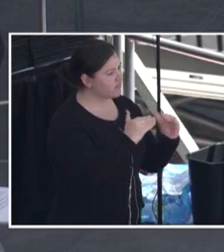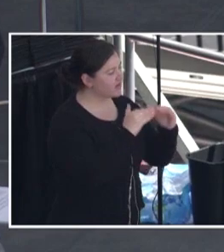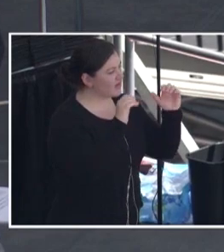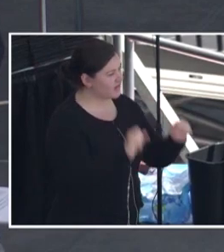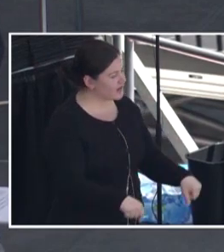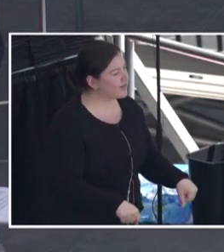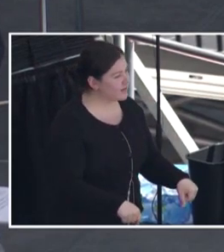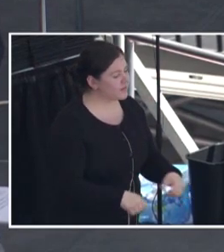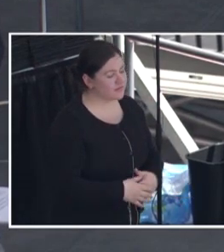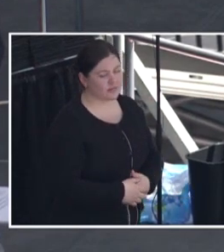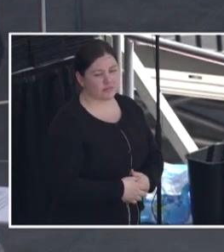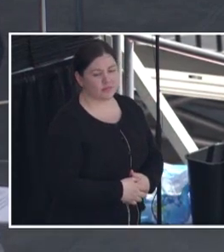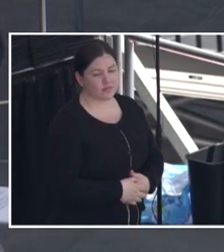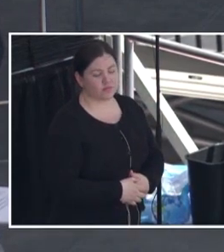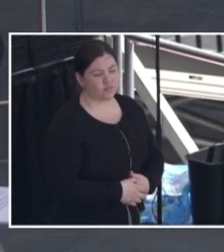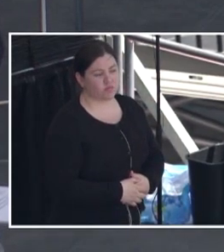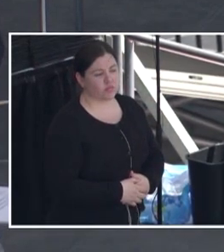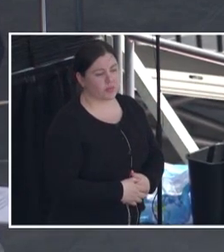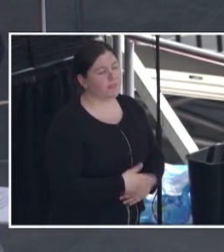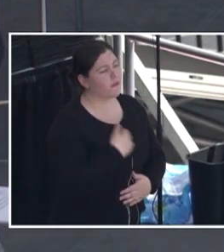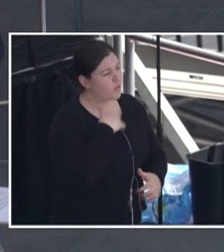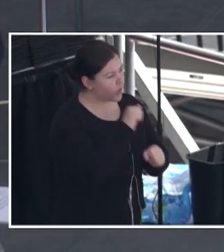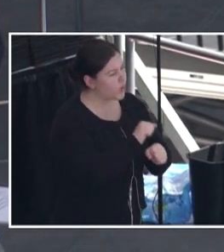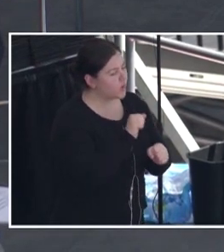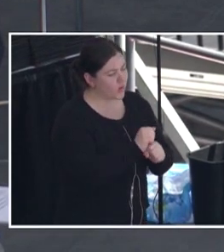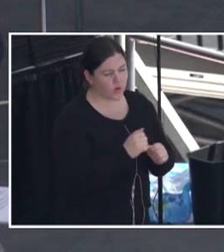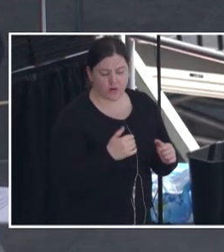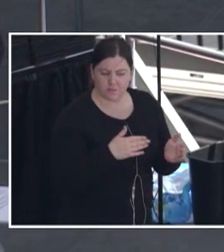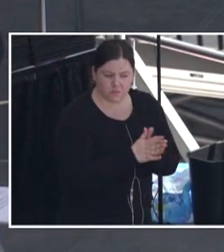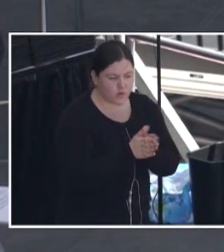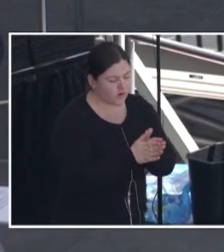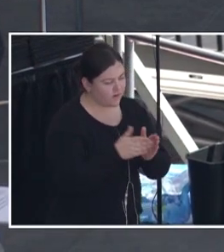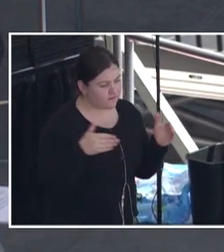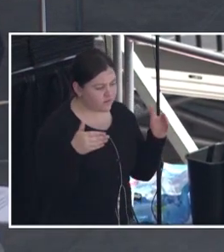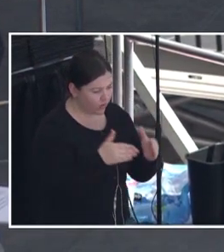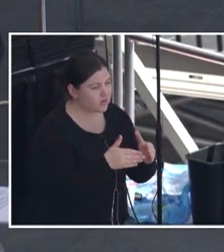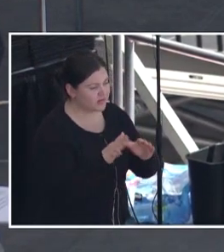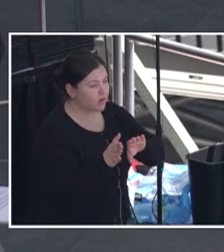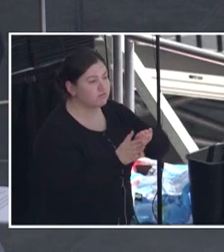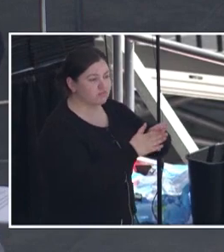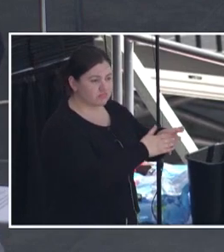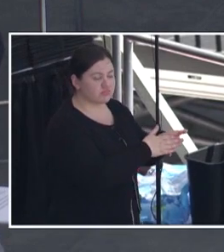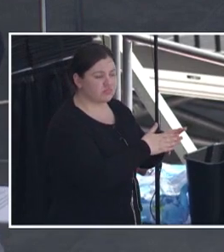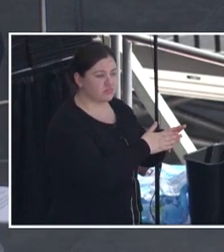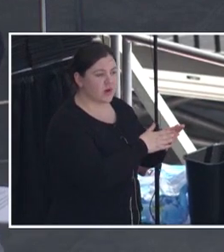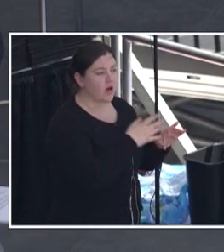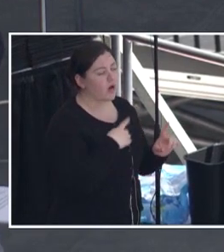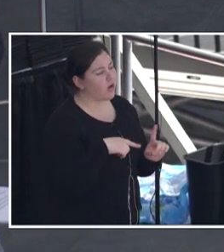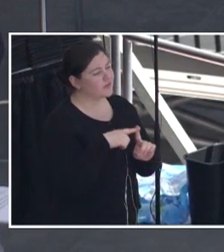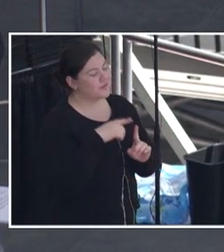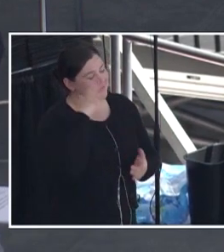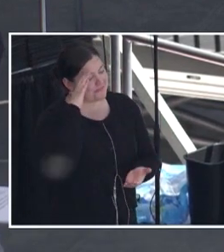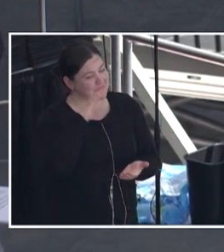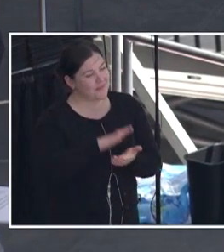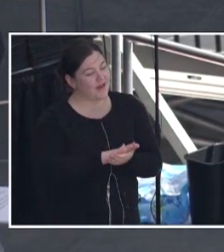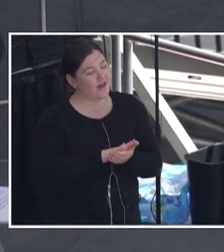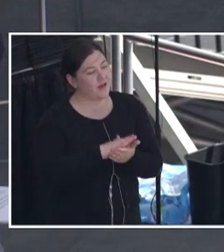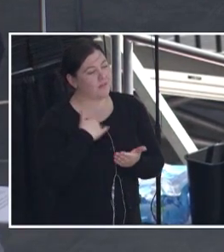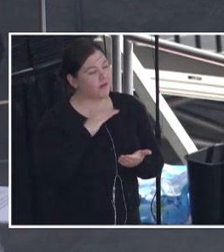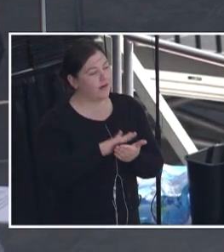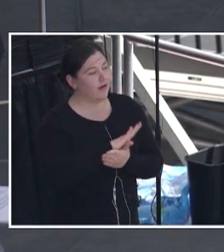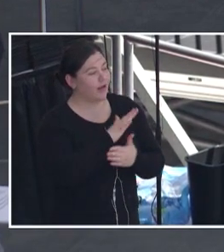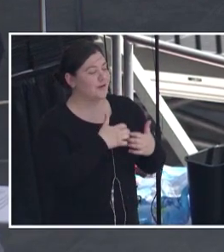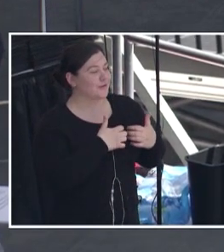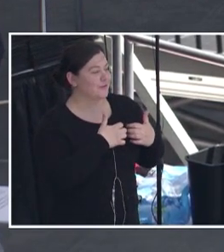Outside of being a career-driven woman, I was blessed to marry my college sweetheart, who shared the